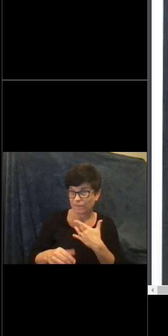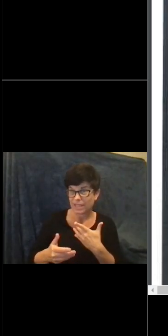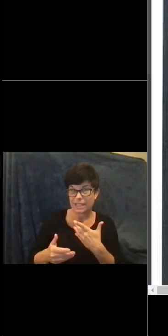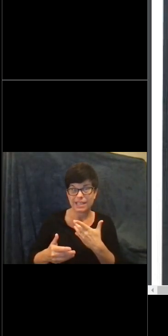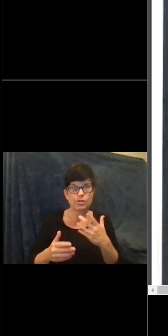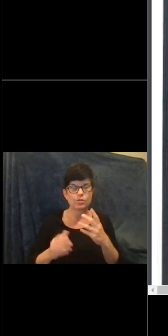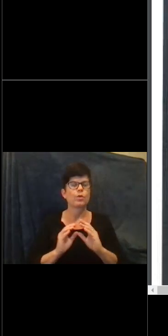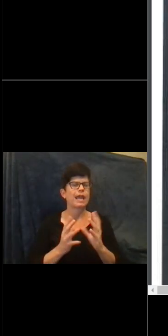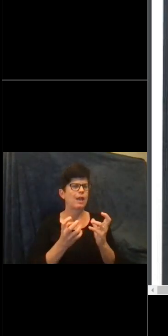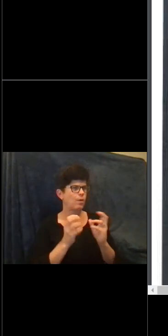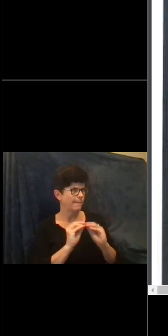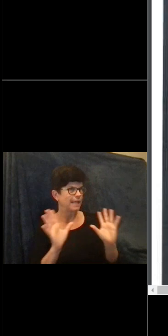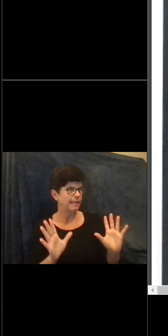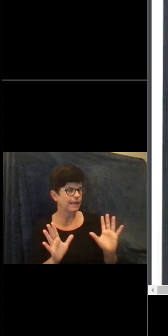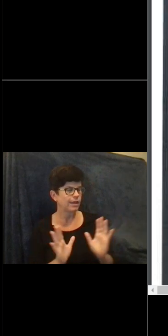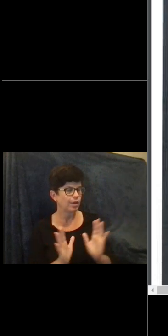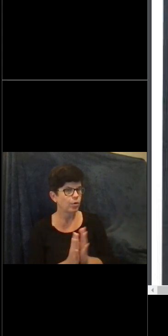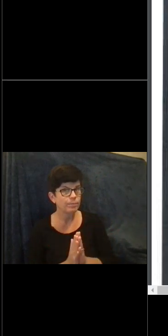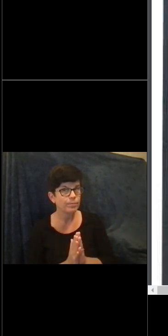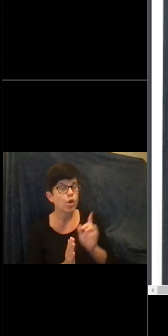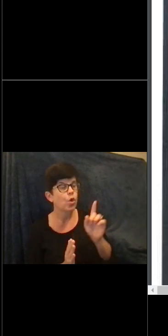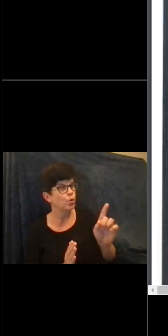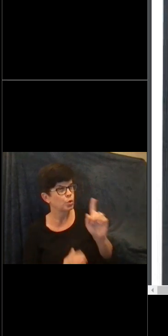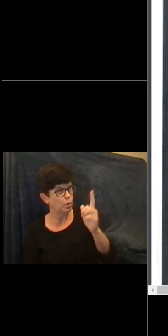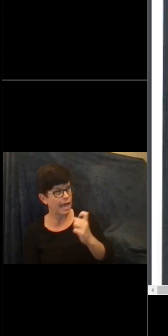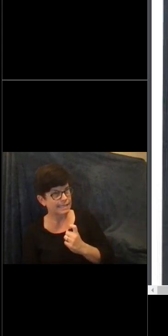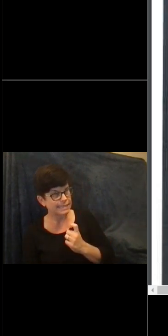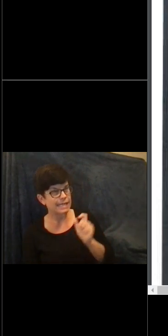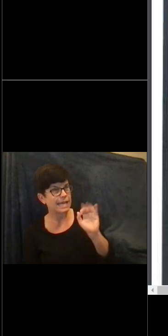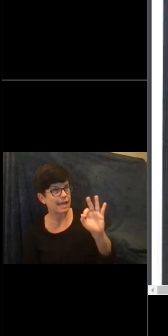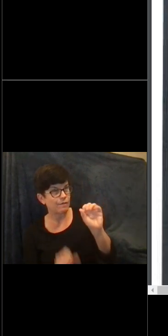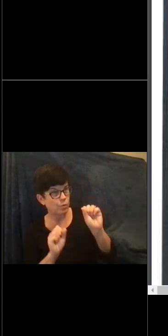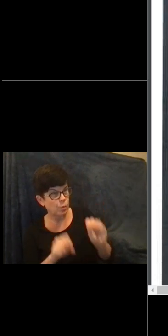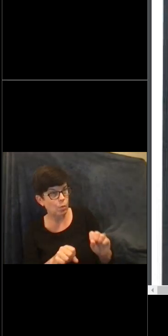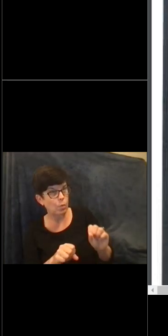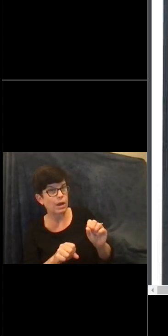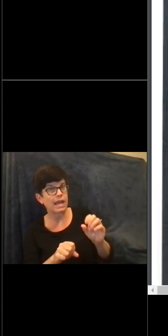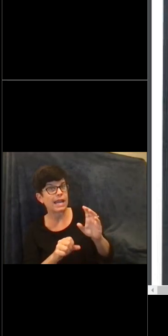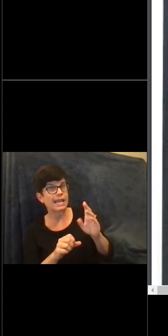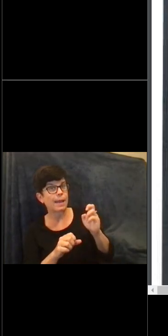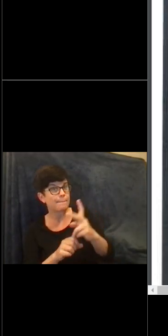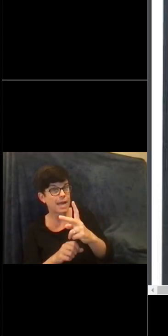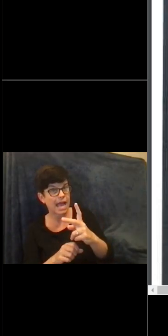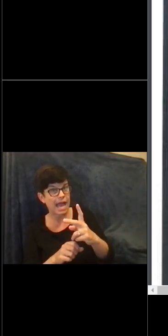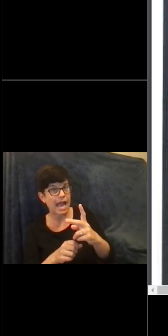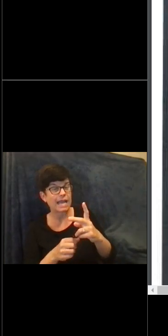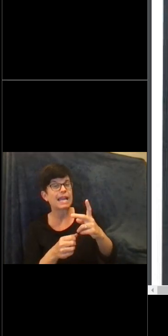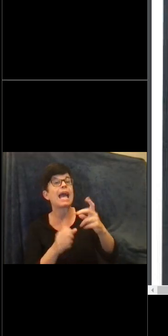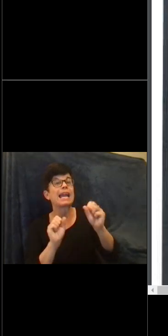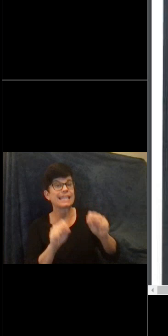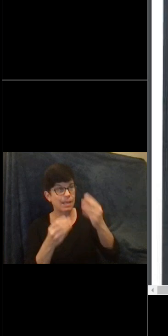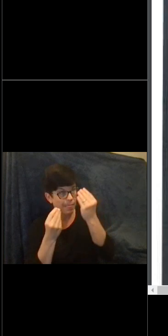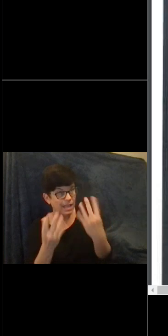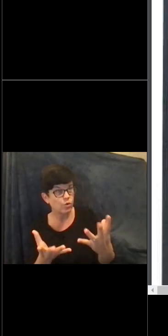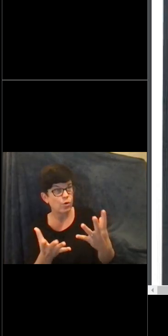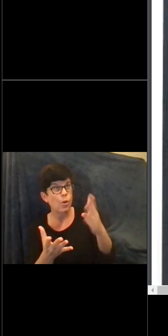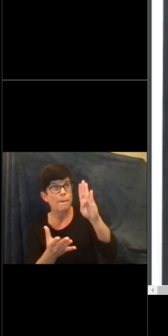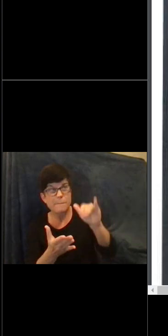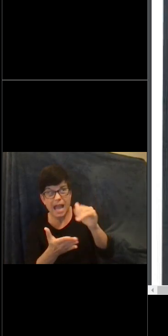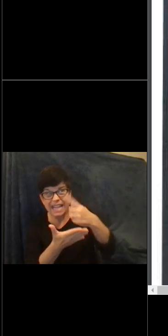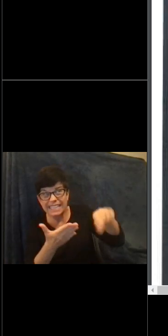I'm clear, are you asking if we can get back to you by next Tuesday on what,